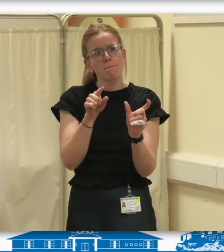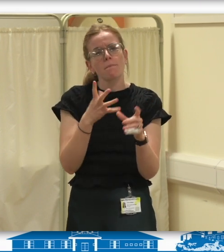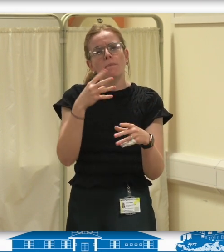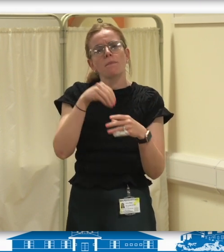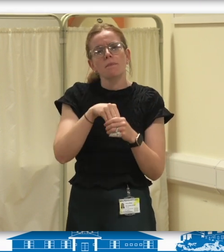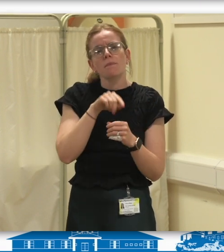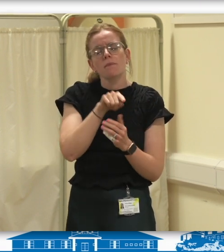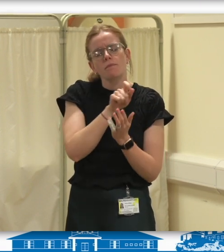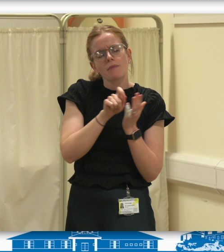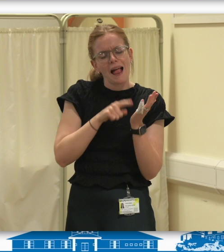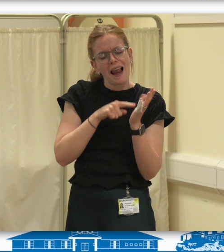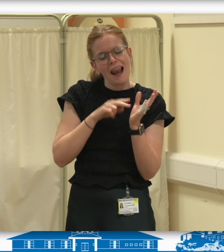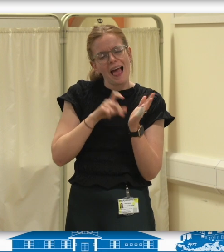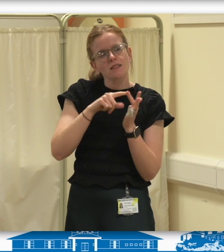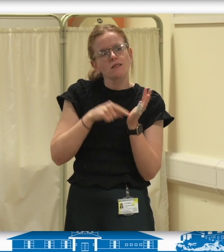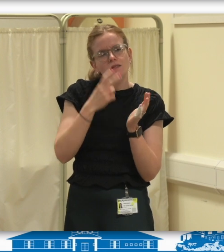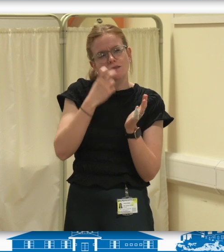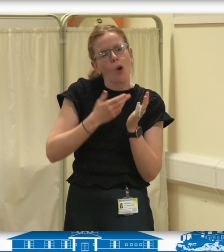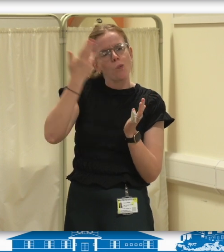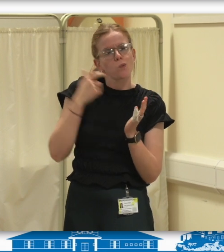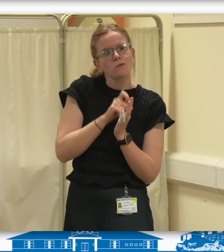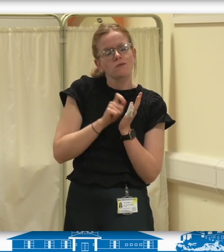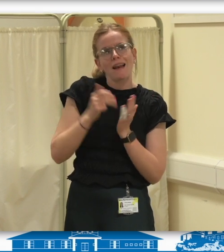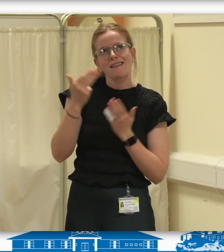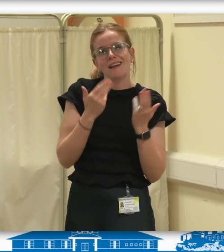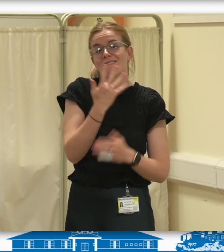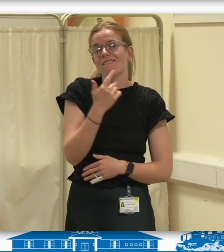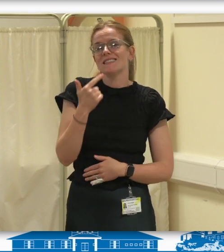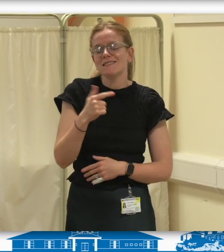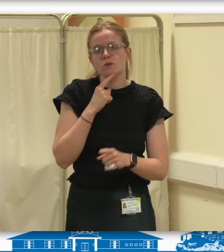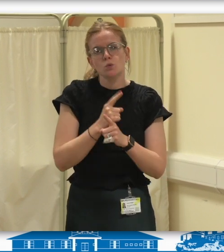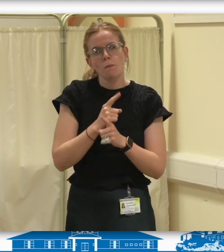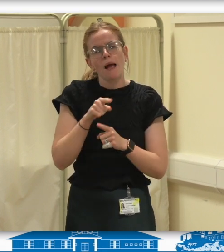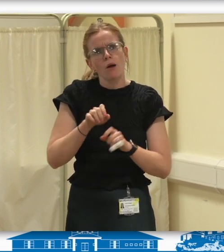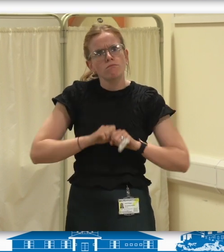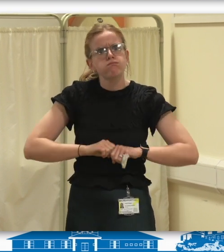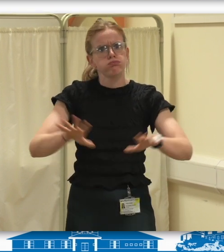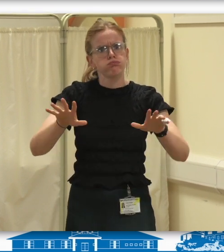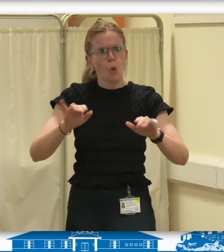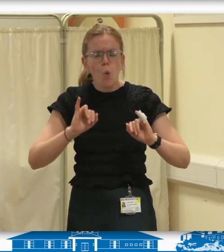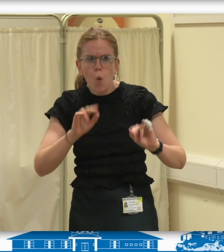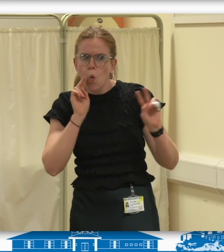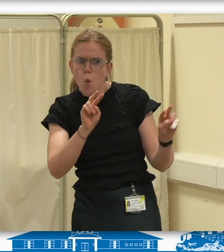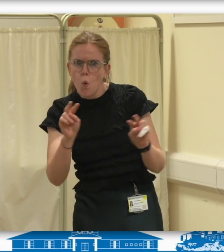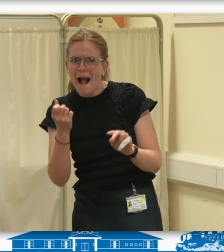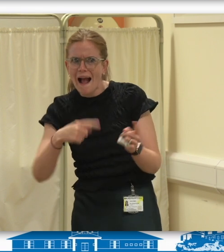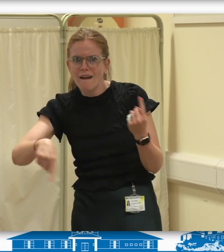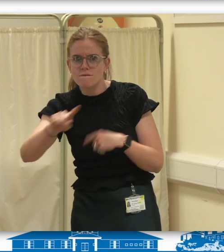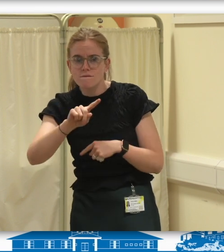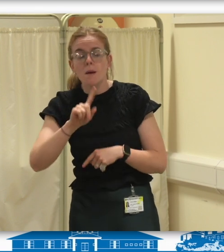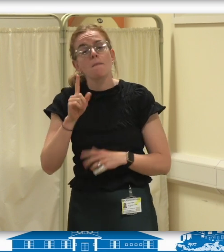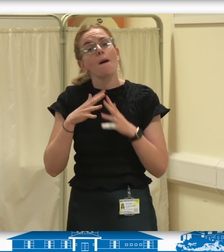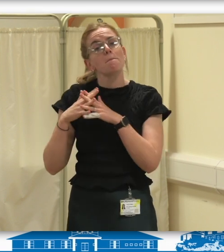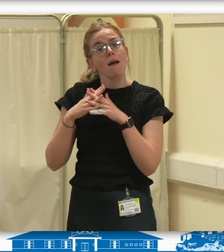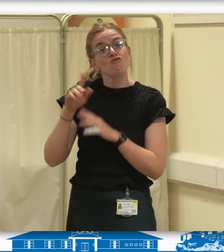The Lancet in 1956 when describing an outbreak at the Royal Free Hospital. But in the US,